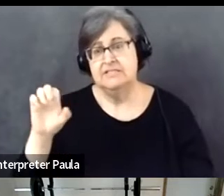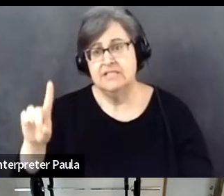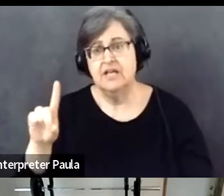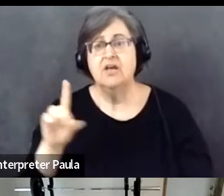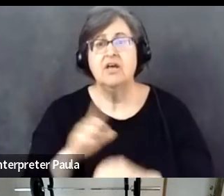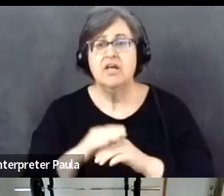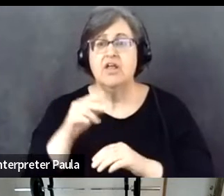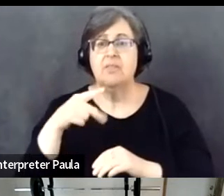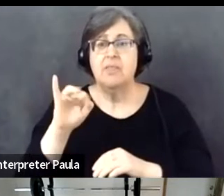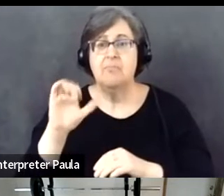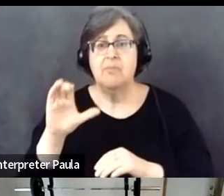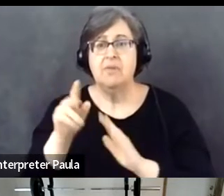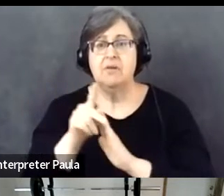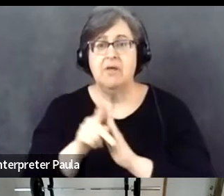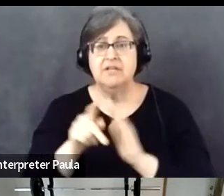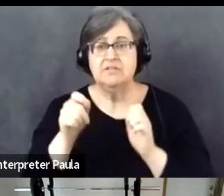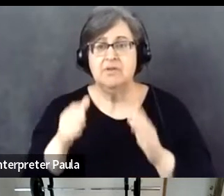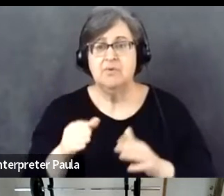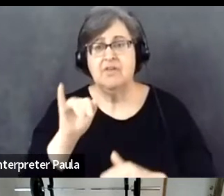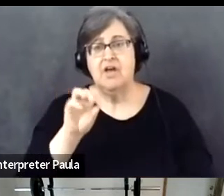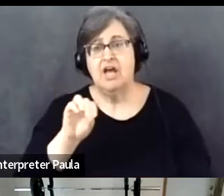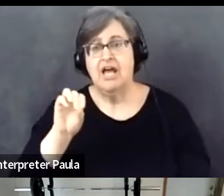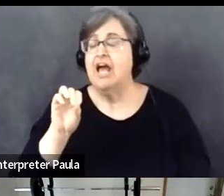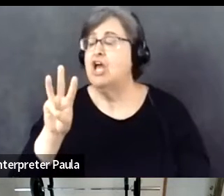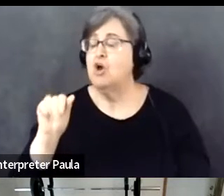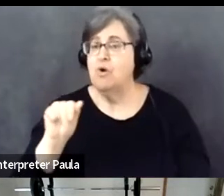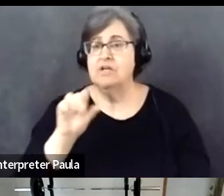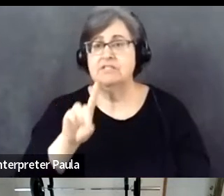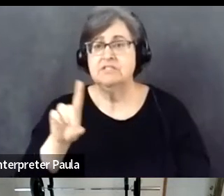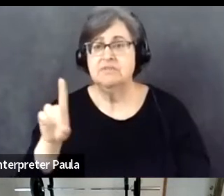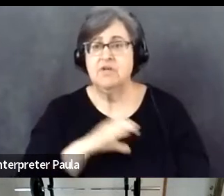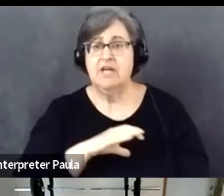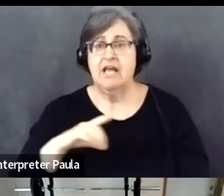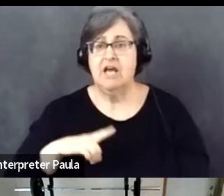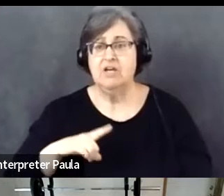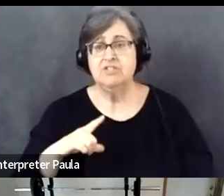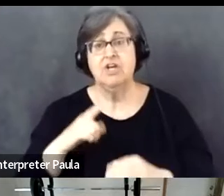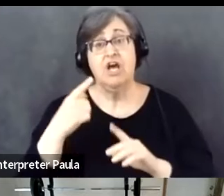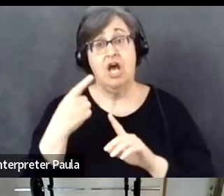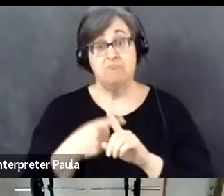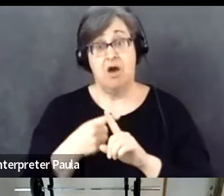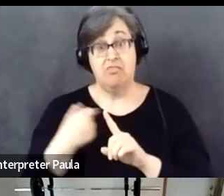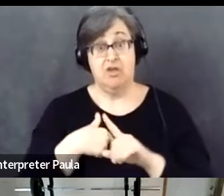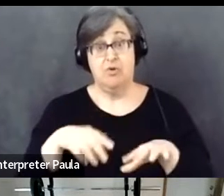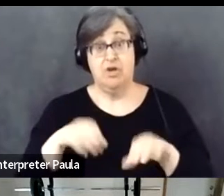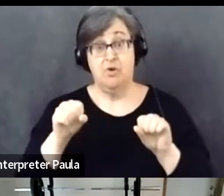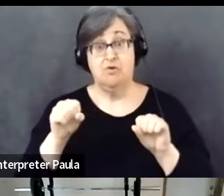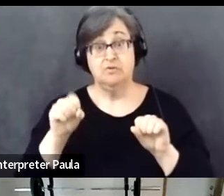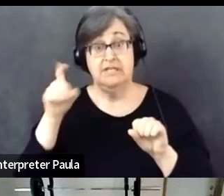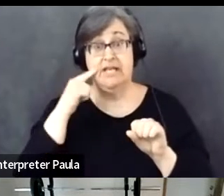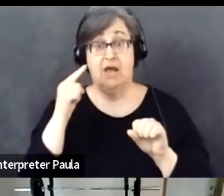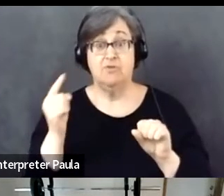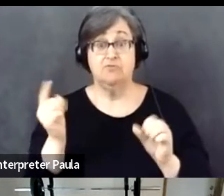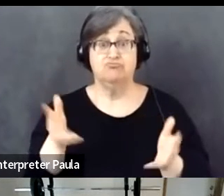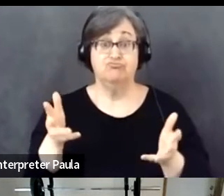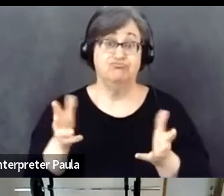Developmental Disabilities Council, and this is our monthly Capitol Chat where we look back at what's happening at the Capitol,